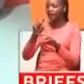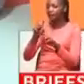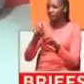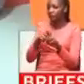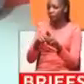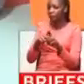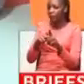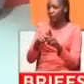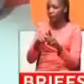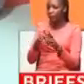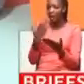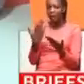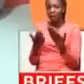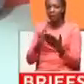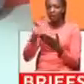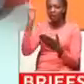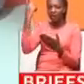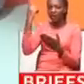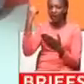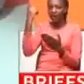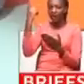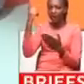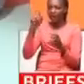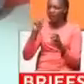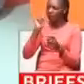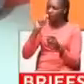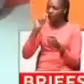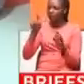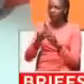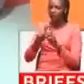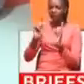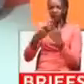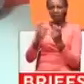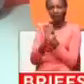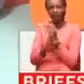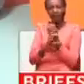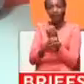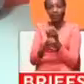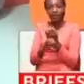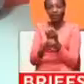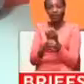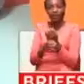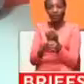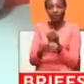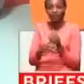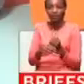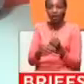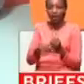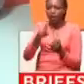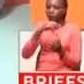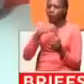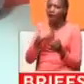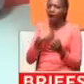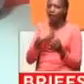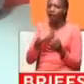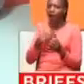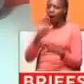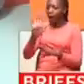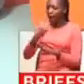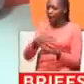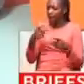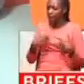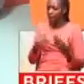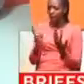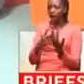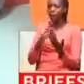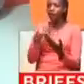area, mm-hmm. from maybe Kenya, Tanzania, Uganda, and the rest of them, are there some who have also sold their souls to the devil in